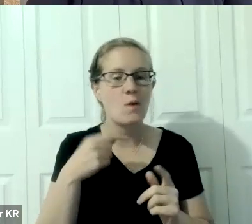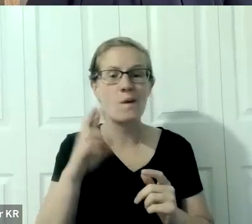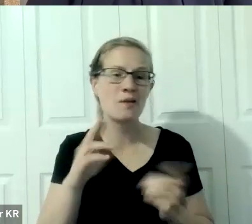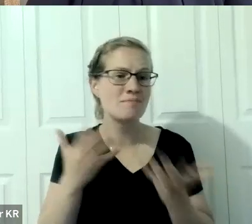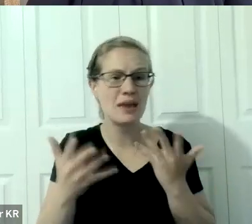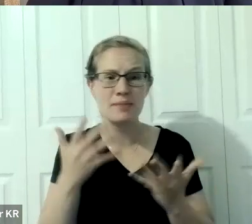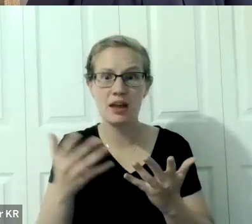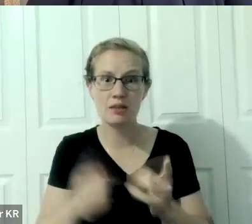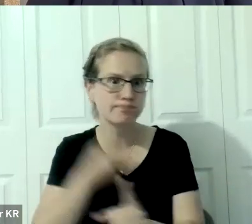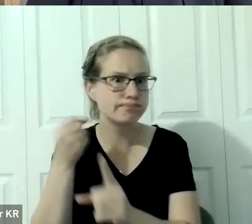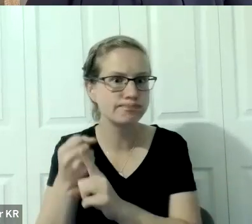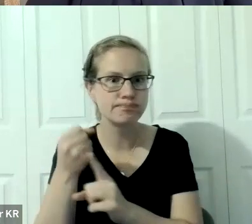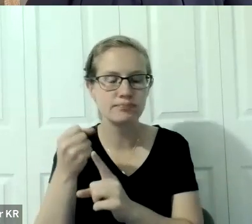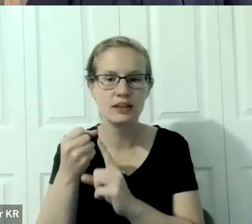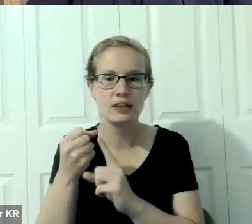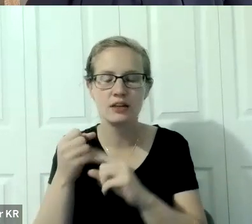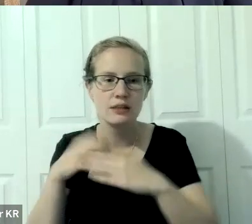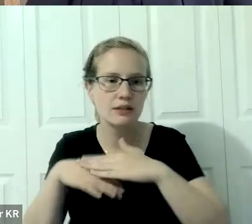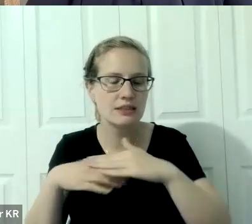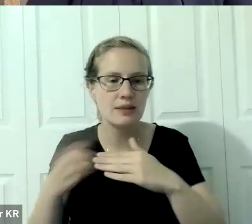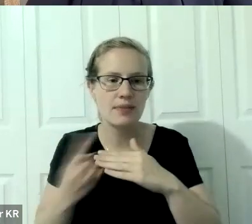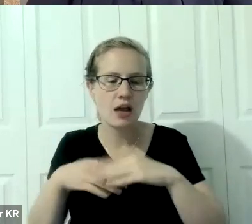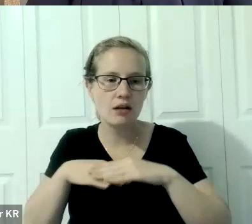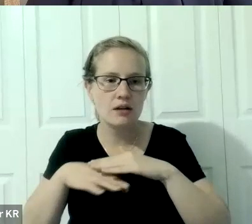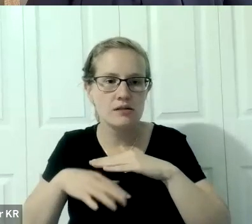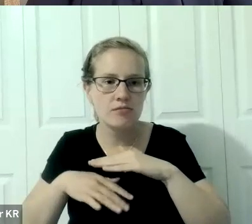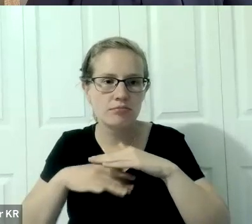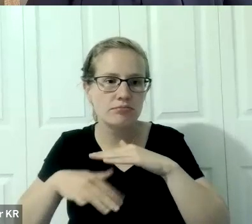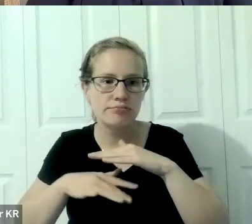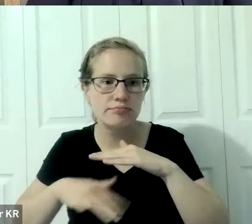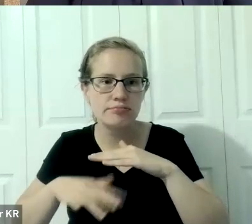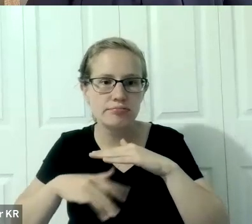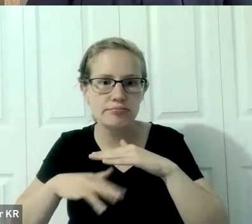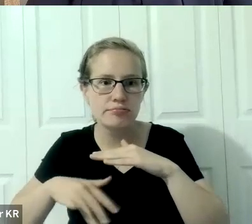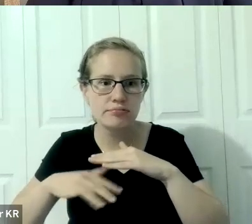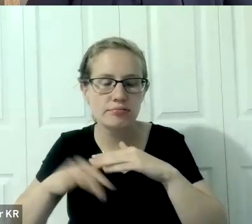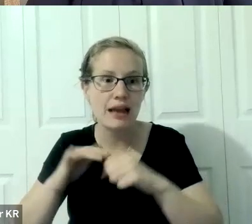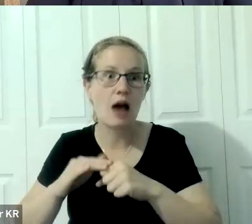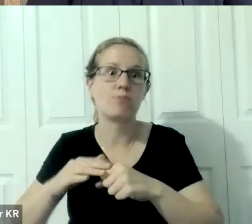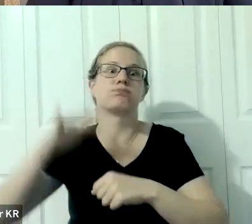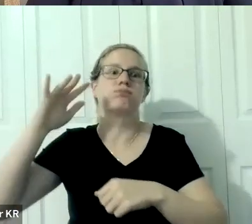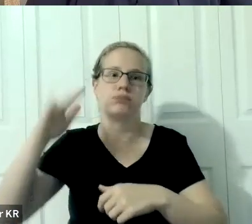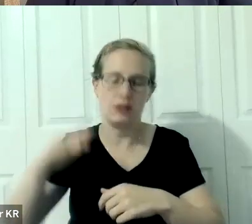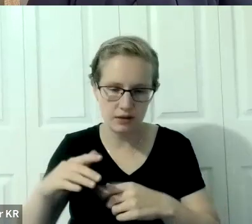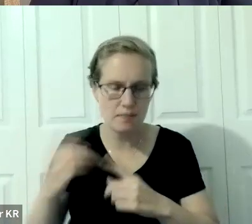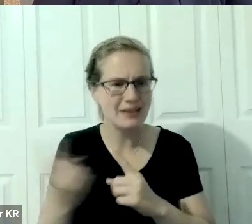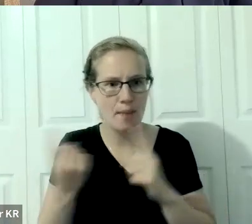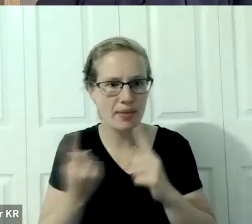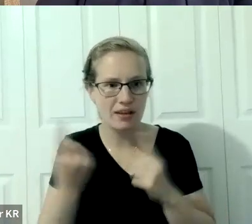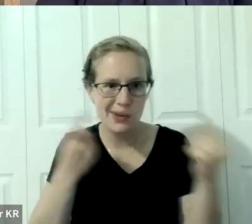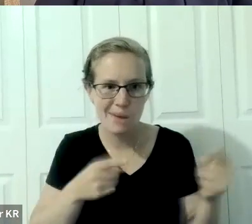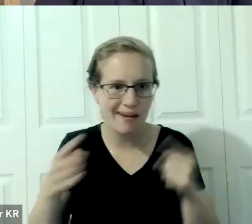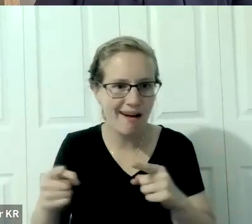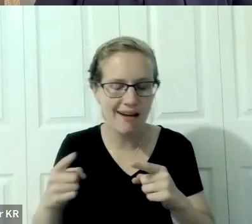be something that's kind of been below the surface and it's finally, you know, come to the surface. But there's something going on